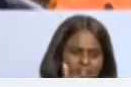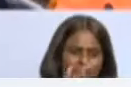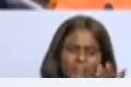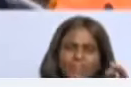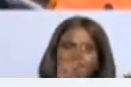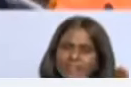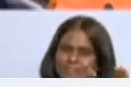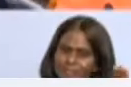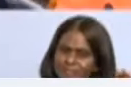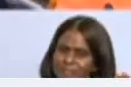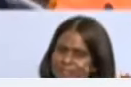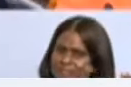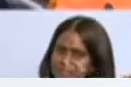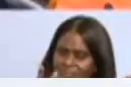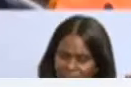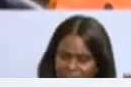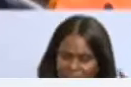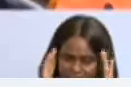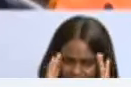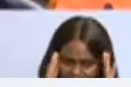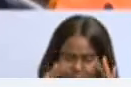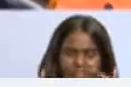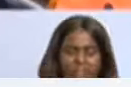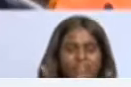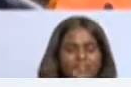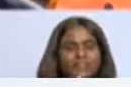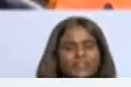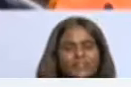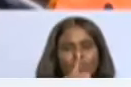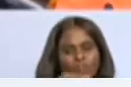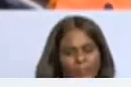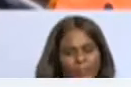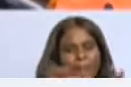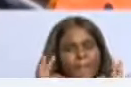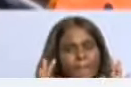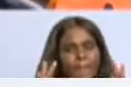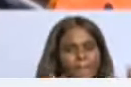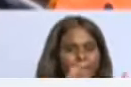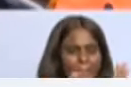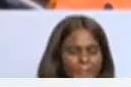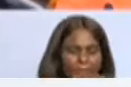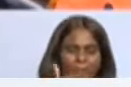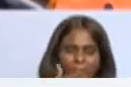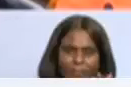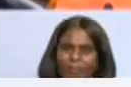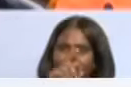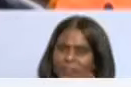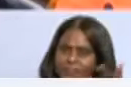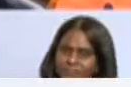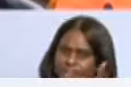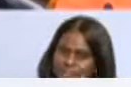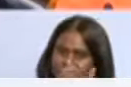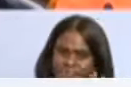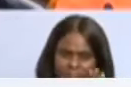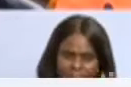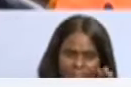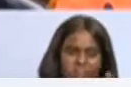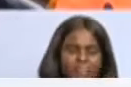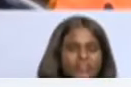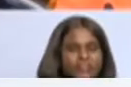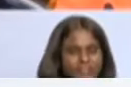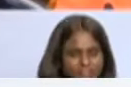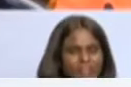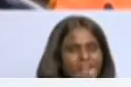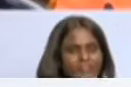products. We remain committed to ensuring that efficient supply and stable pricing of petroleum products is in